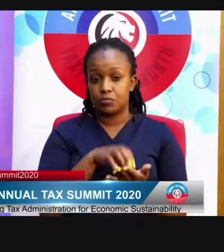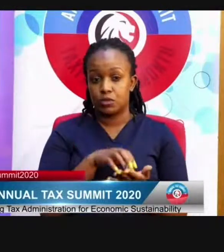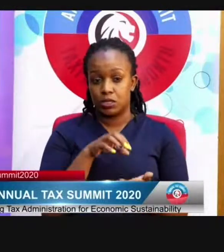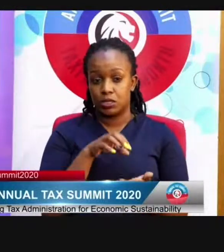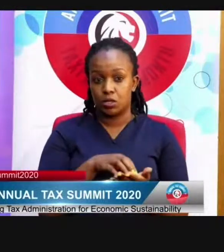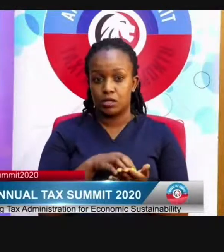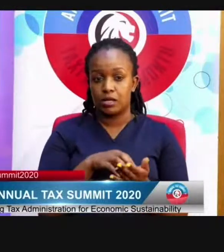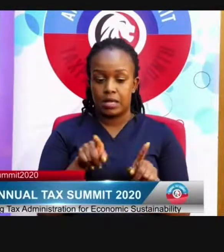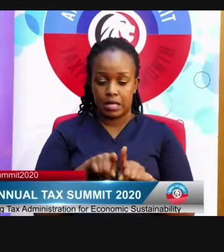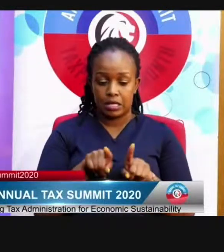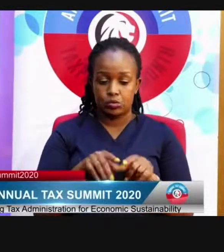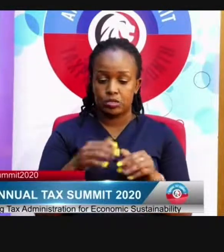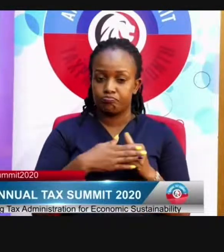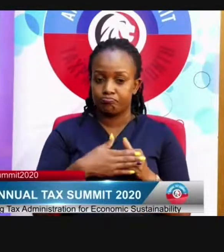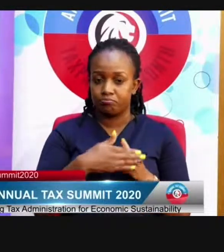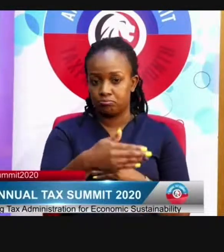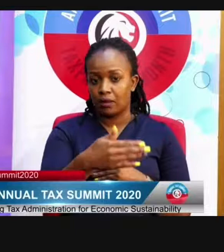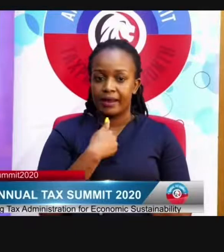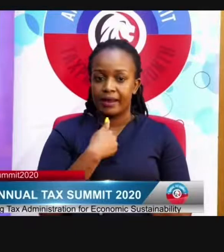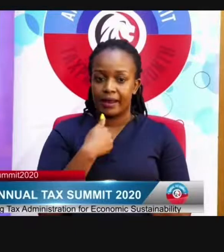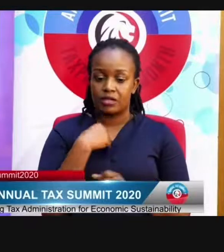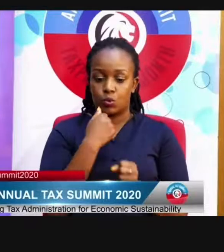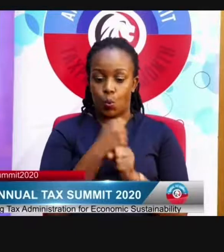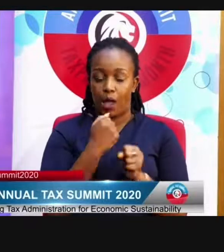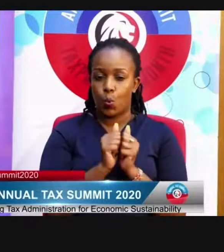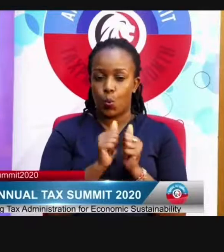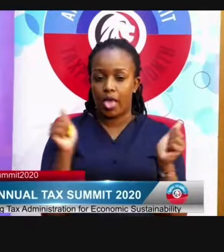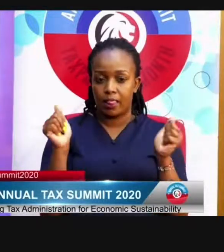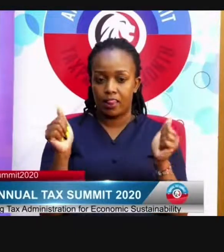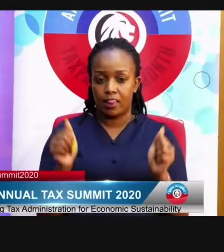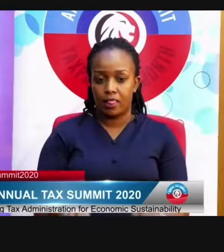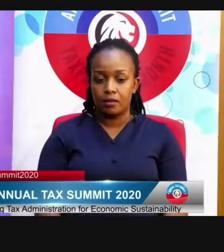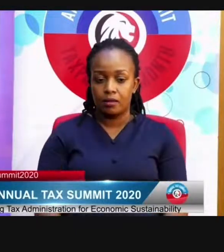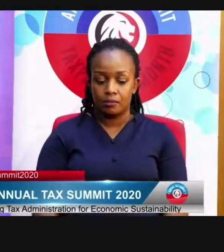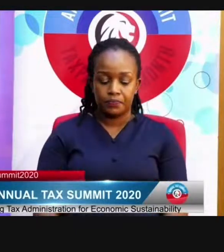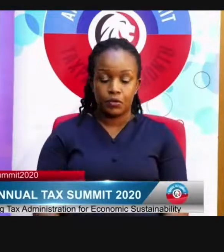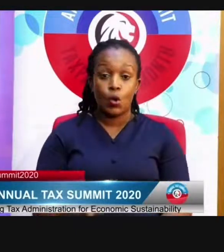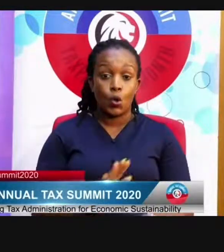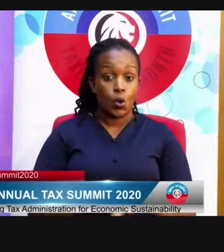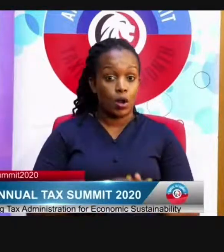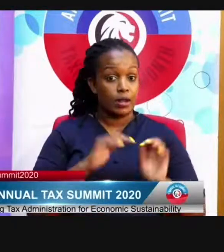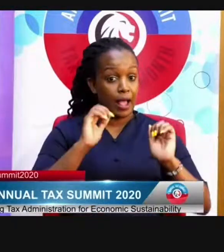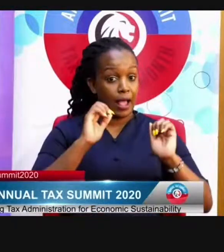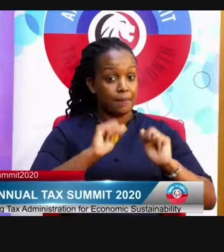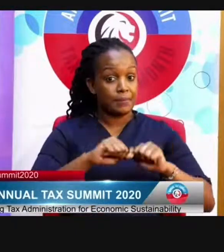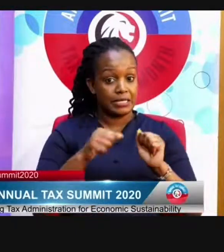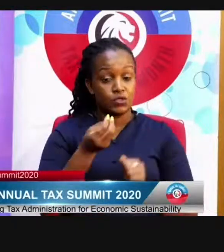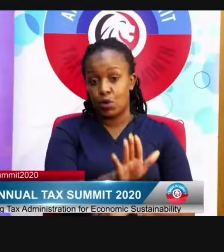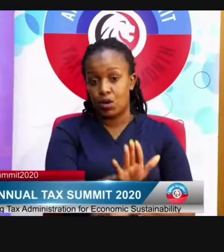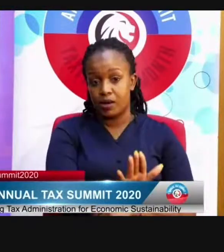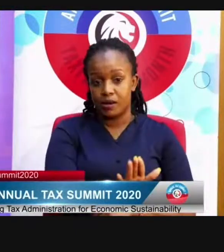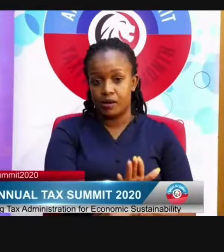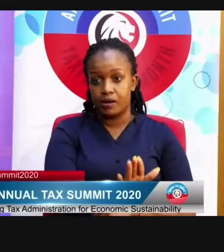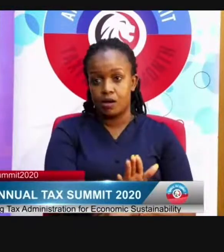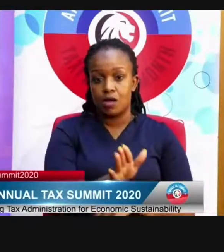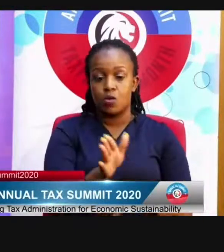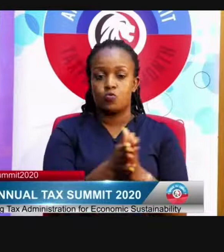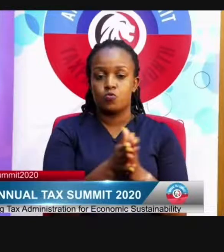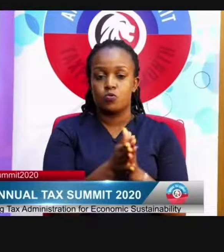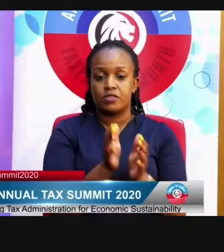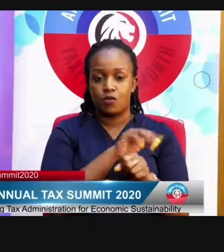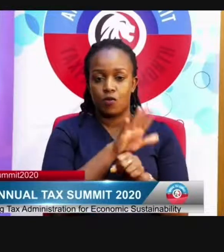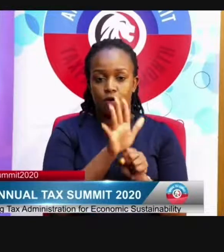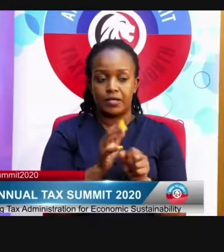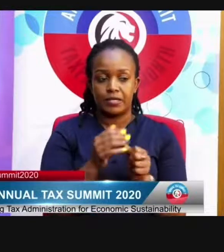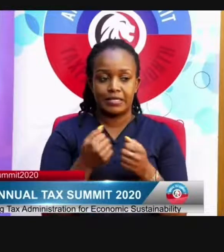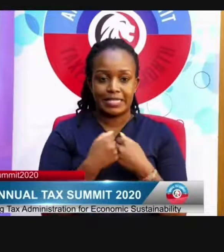has really worked very well in terms of our ability to respond to the COVID challenge. Let me just say a